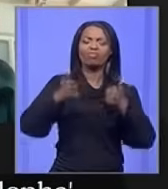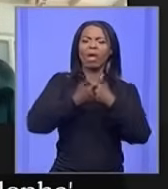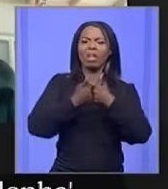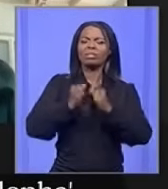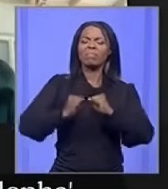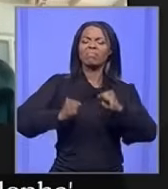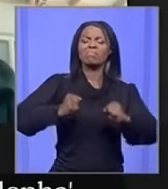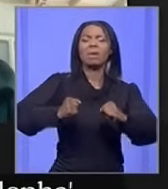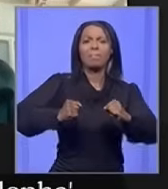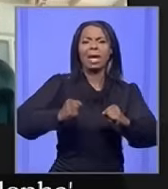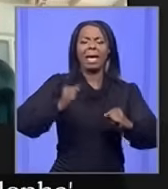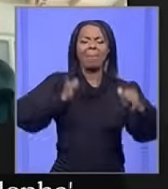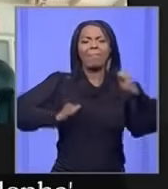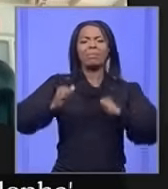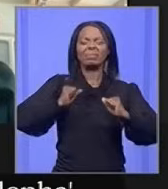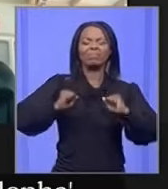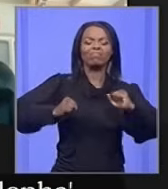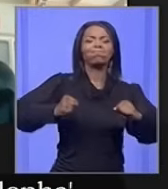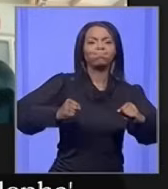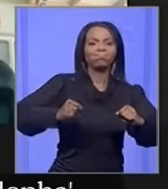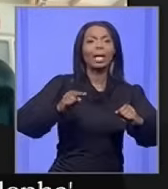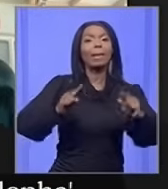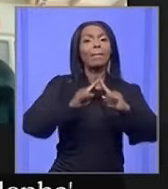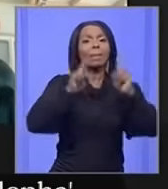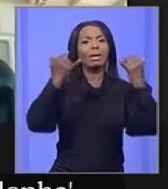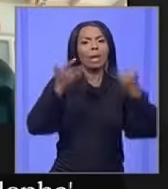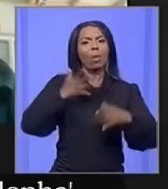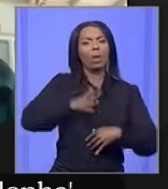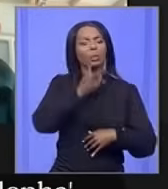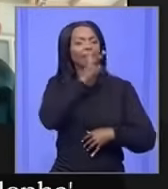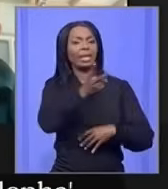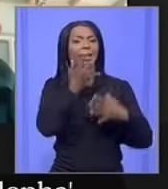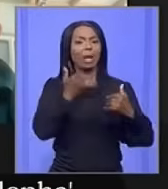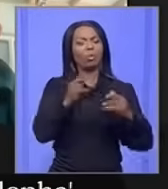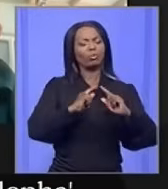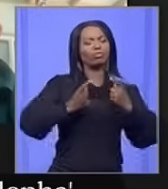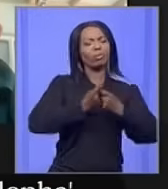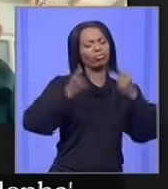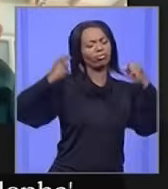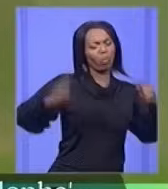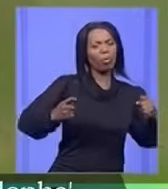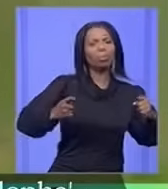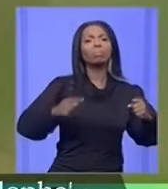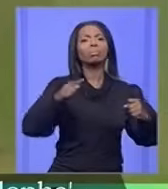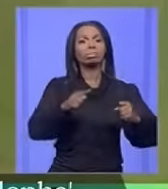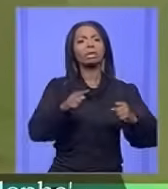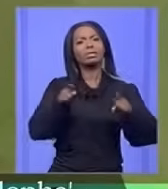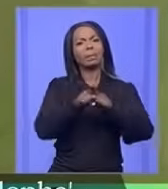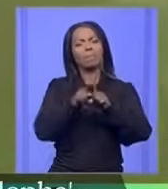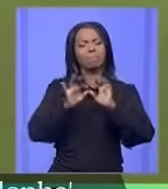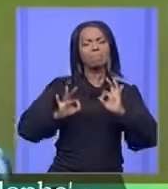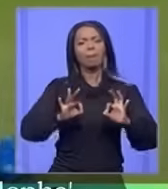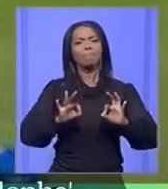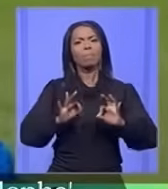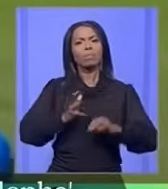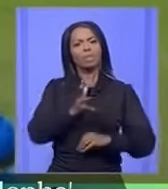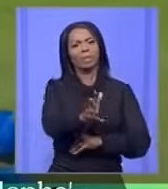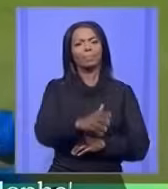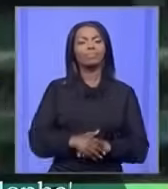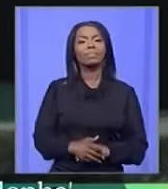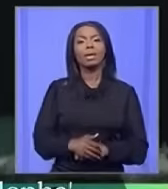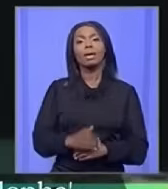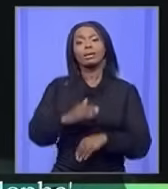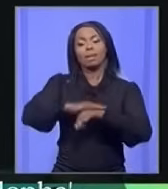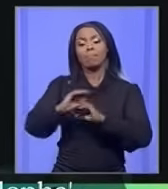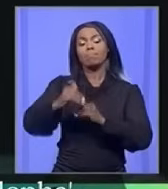time performance-wise. And I'd love to see that team strong again and performing well. Efela le mo sehleng seo se tlago